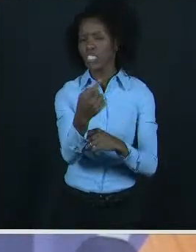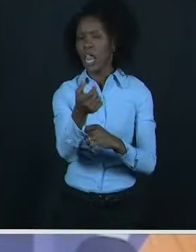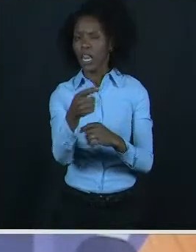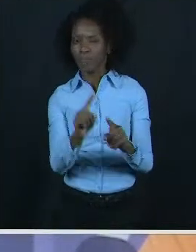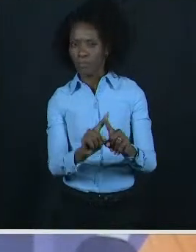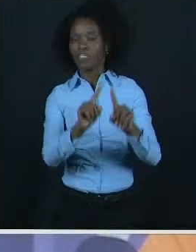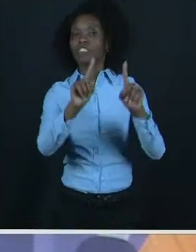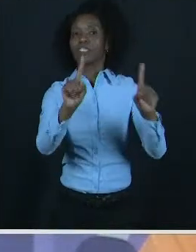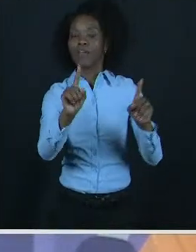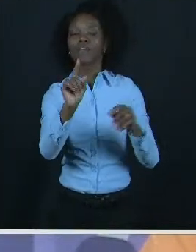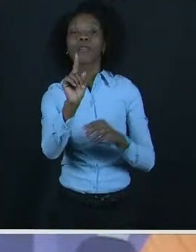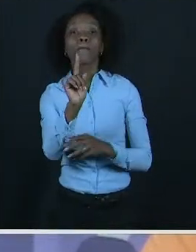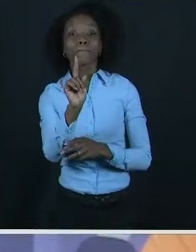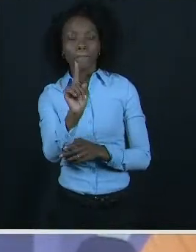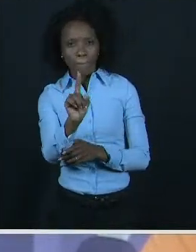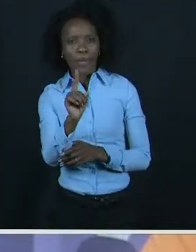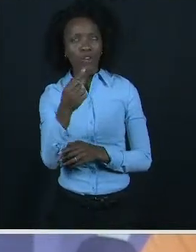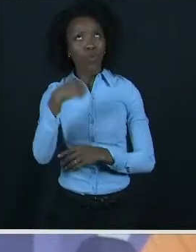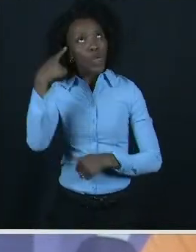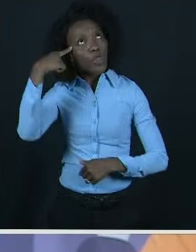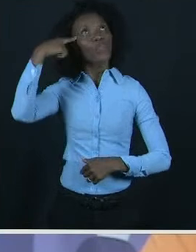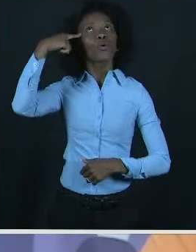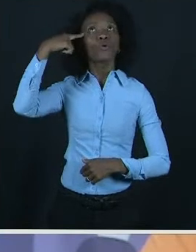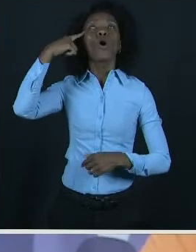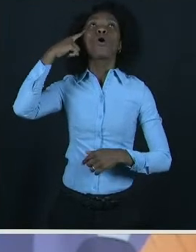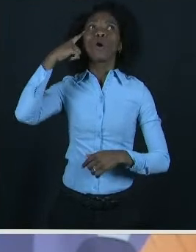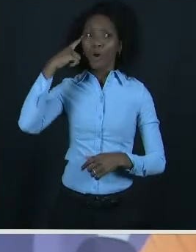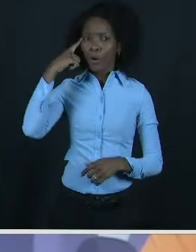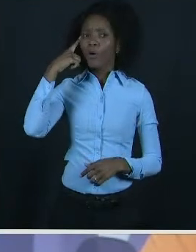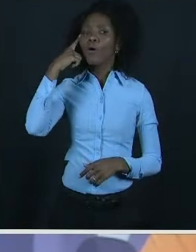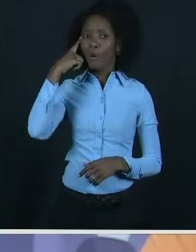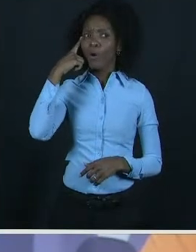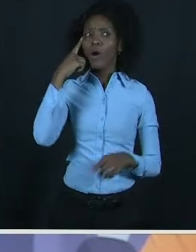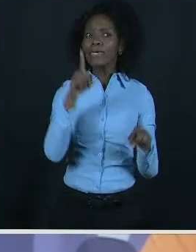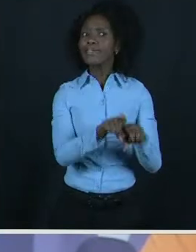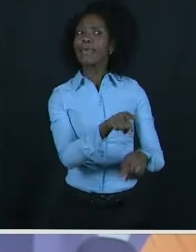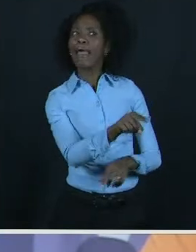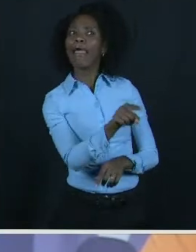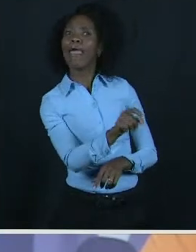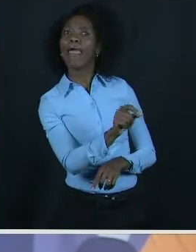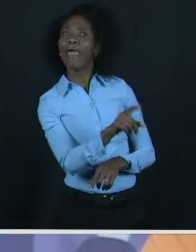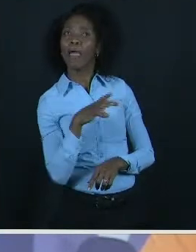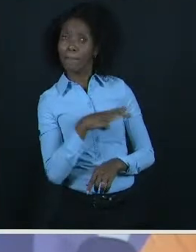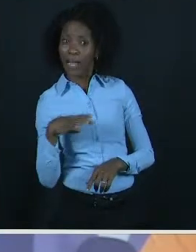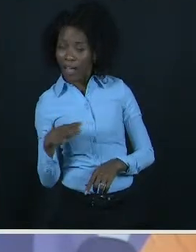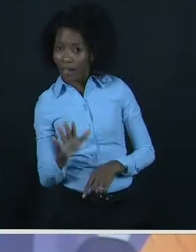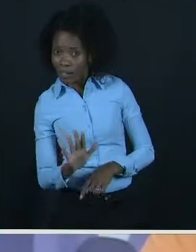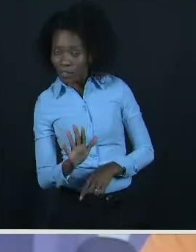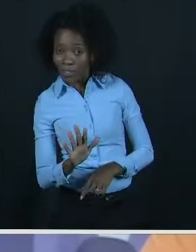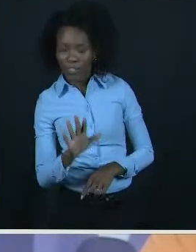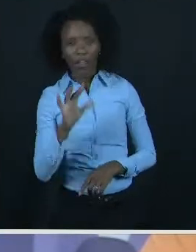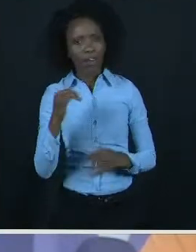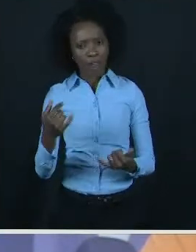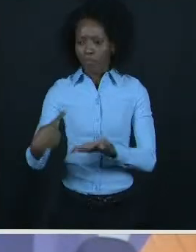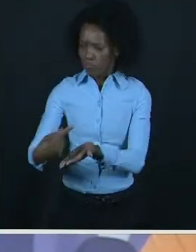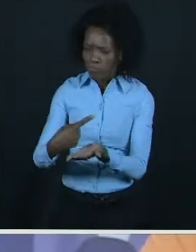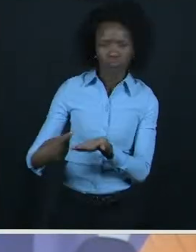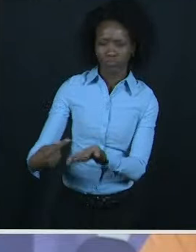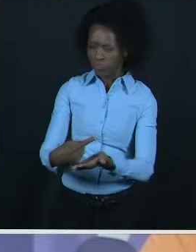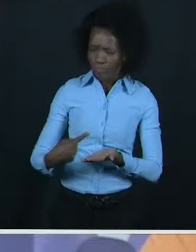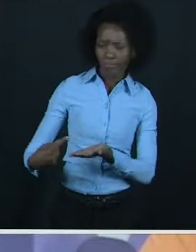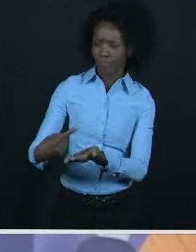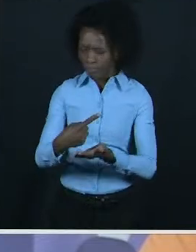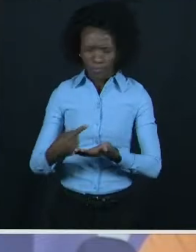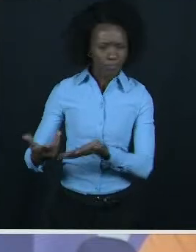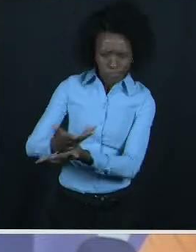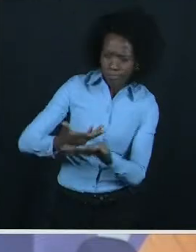And somehow the thinking was that it could be another SANAC. And the discussions went on,